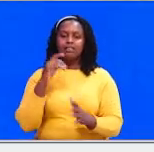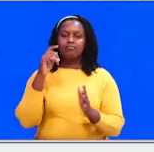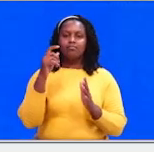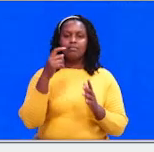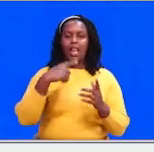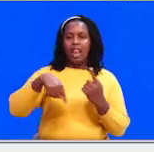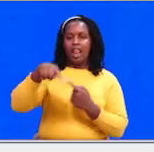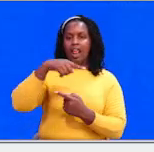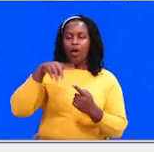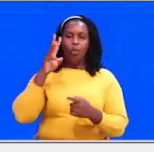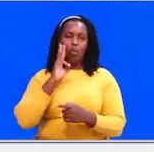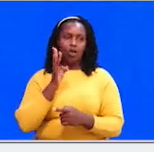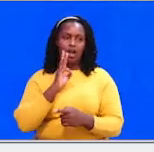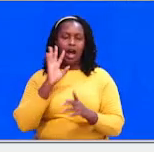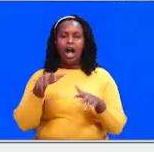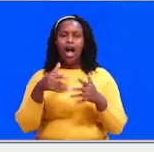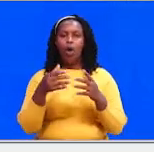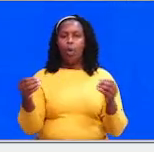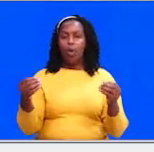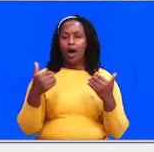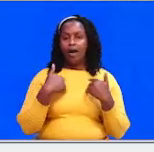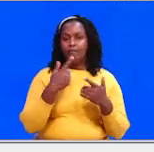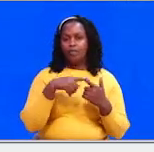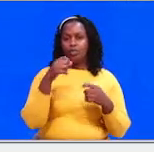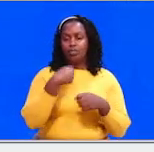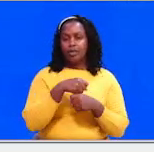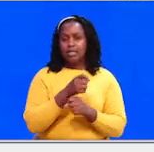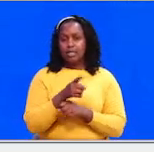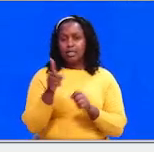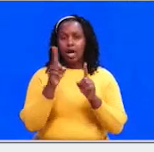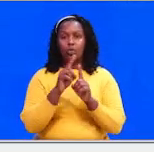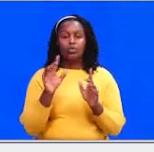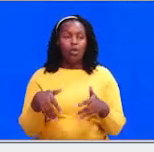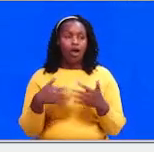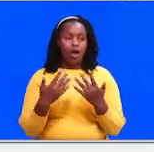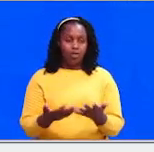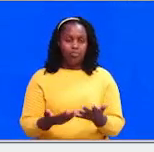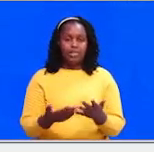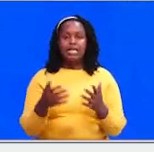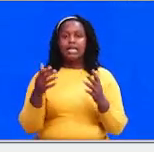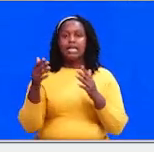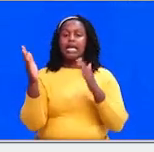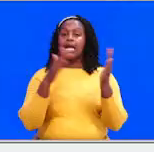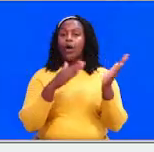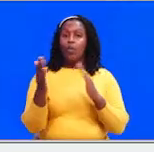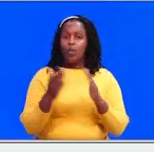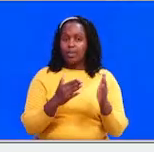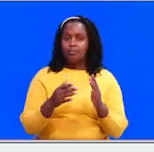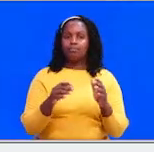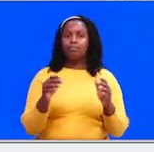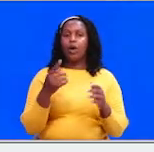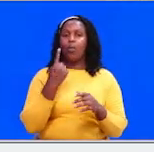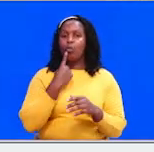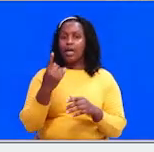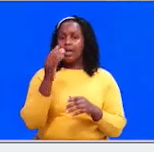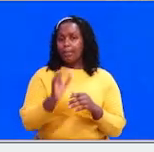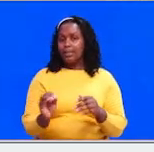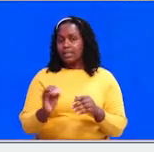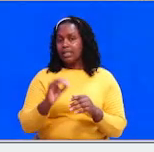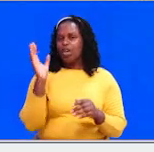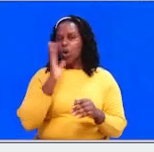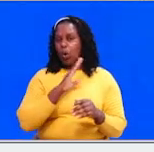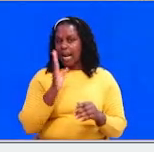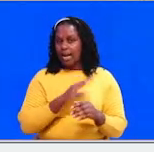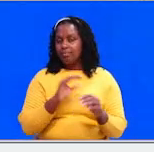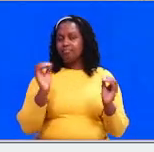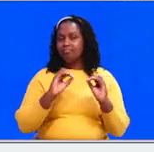how long you've had it installed in this particular house, and how it's been so far. Is EcoCycle 100% odorless, the water that is